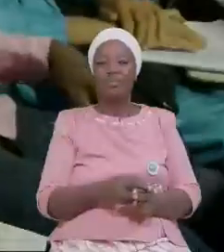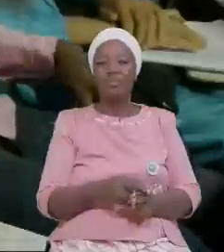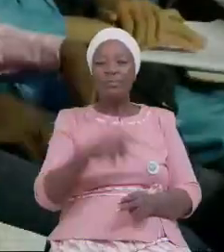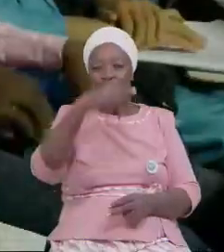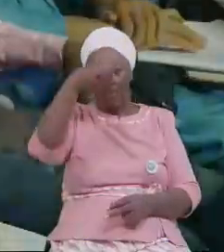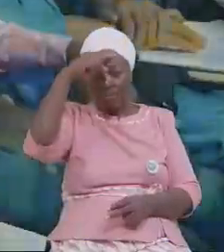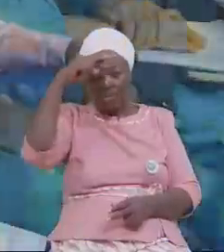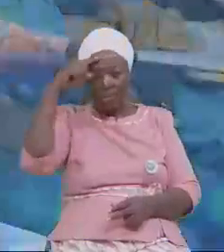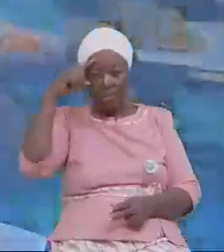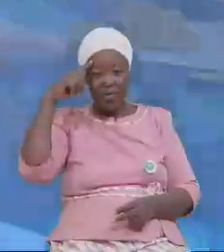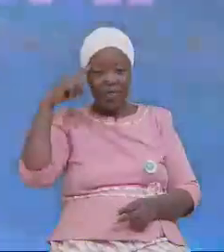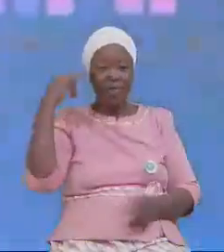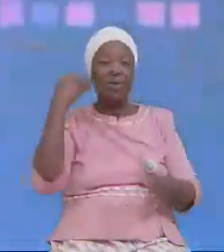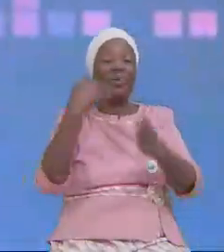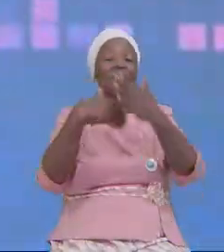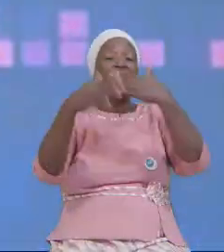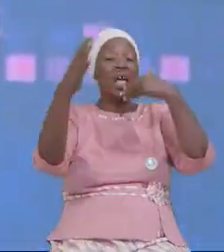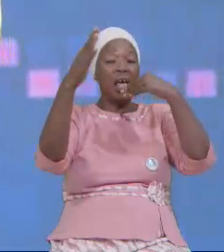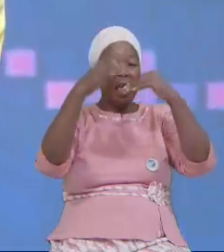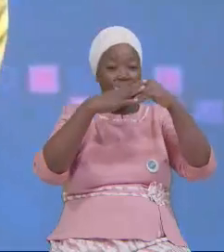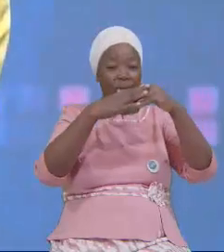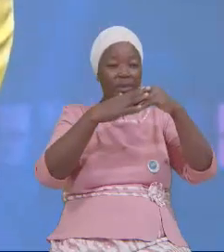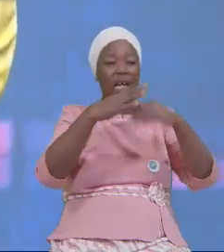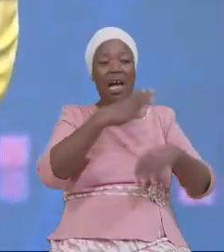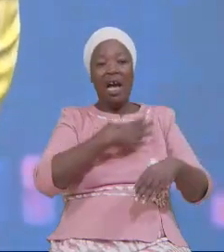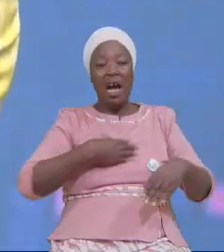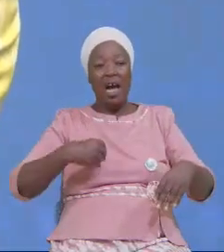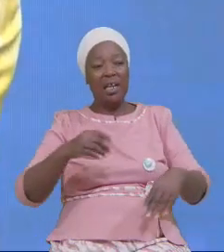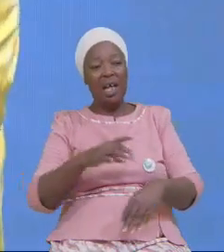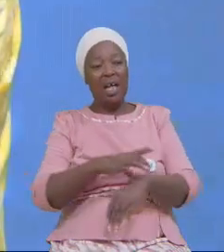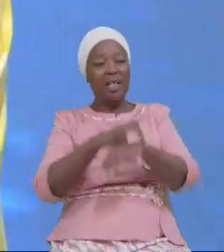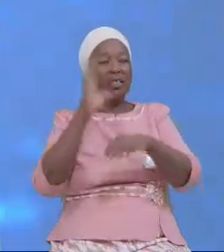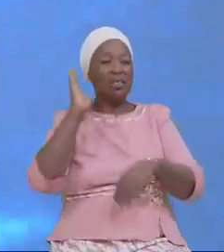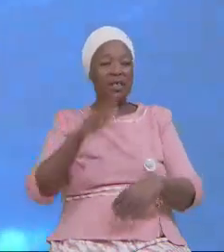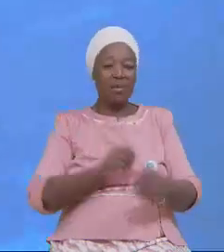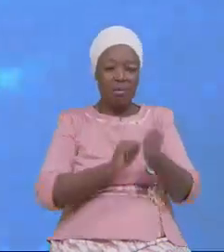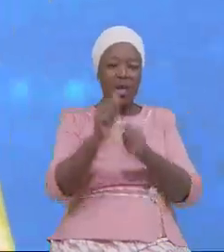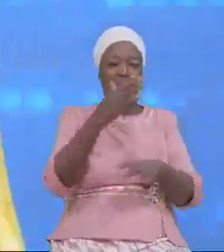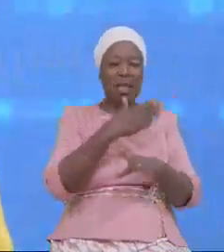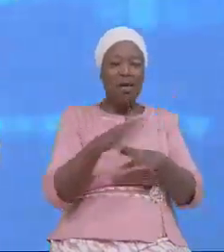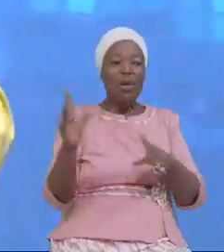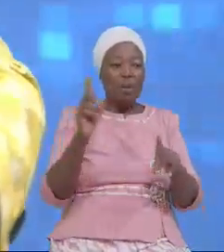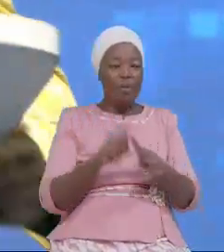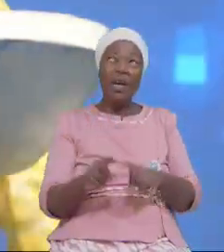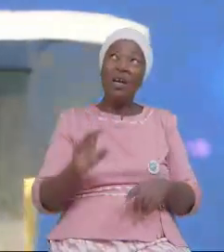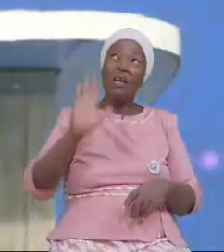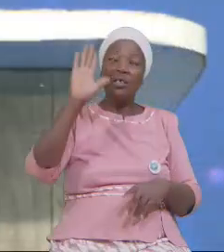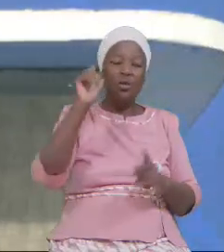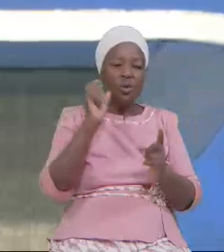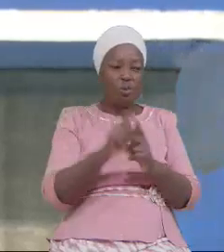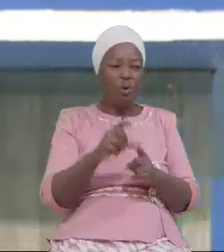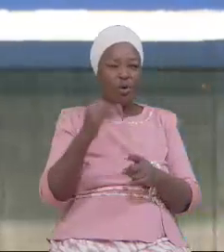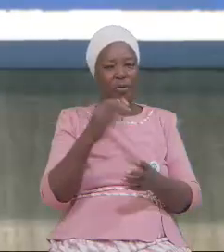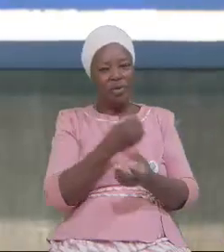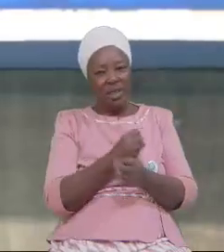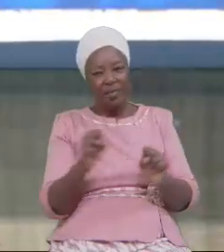Because heaven and earth shall pass away, but his word of salvation